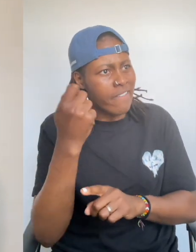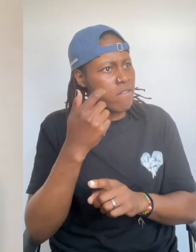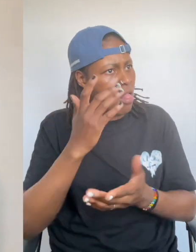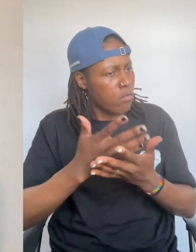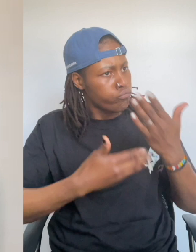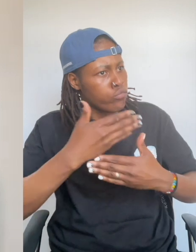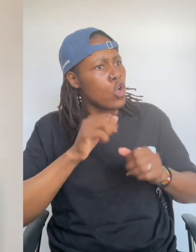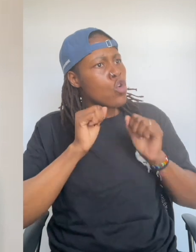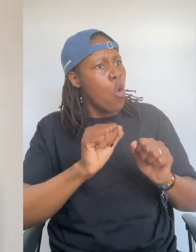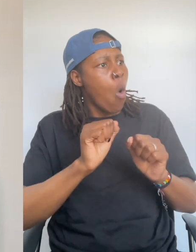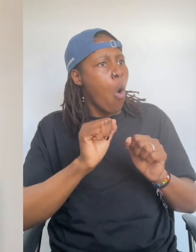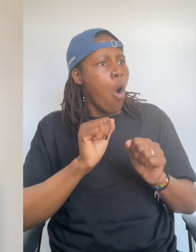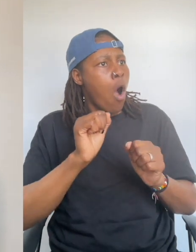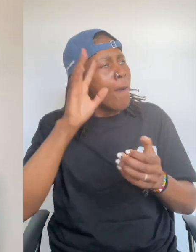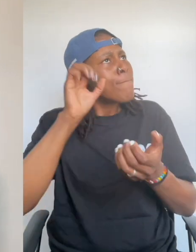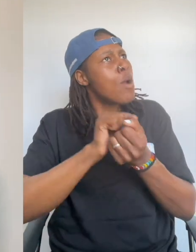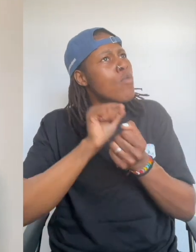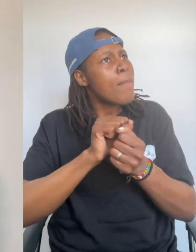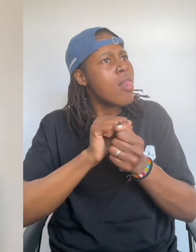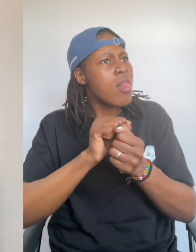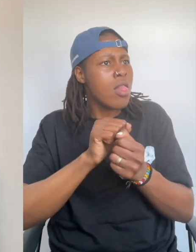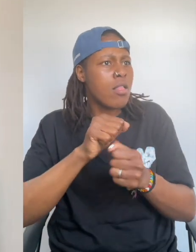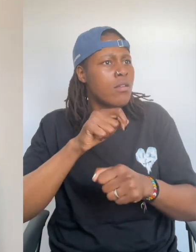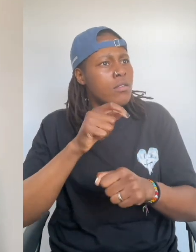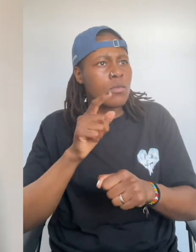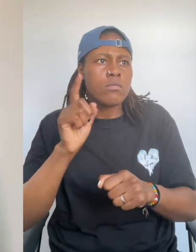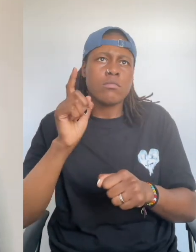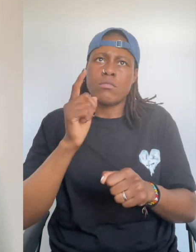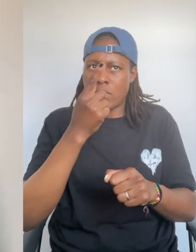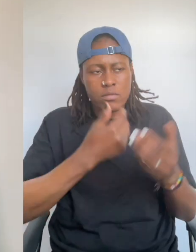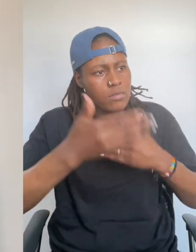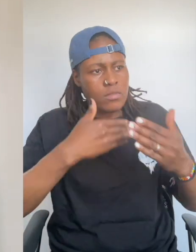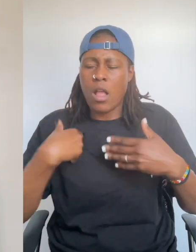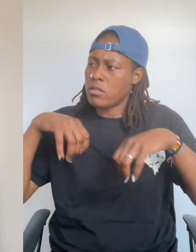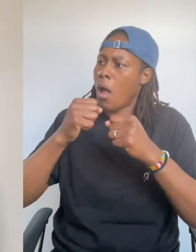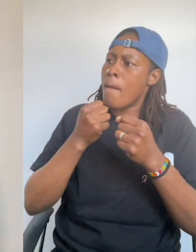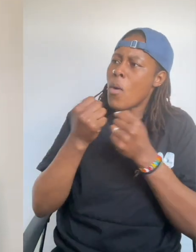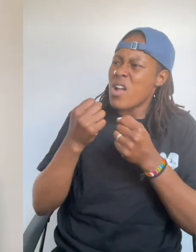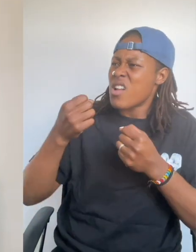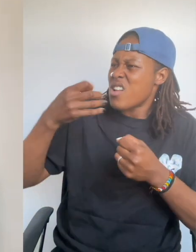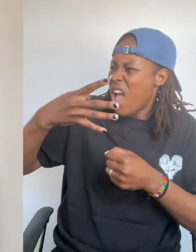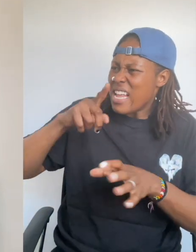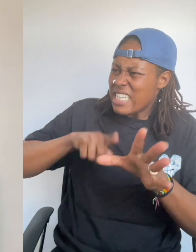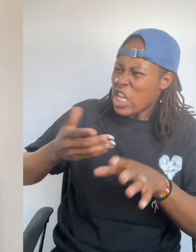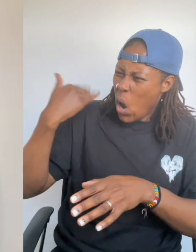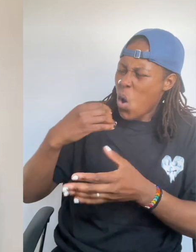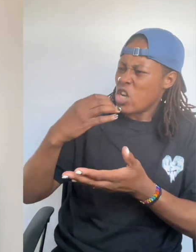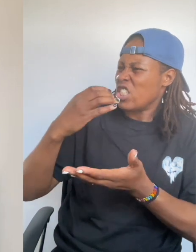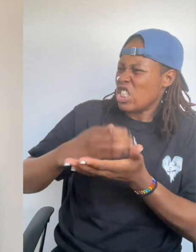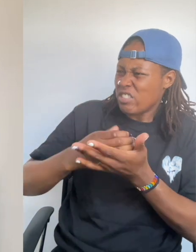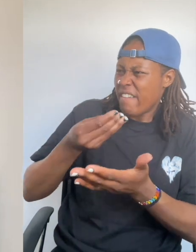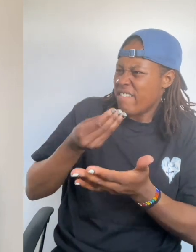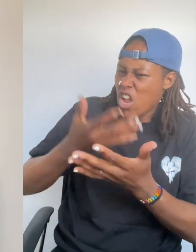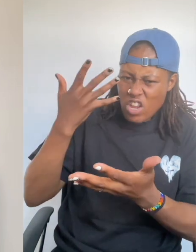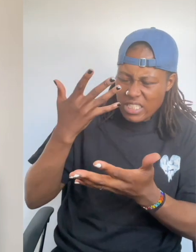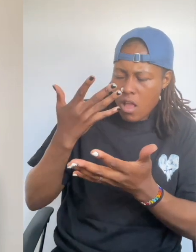far. Yeah. So I started boxing sort of, I think about 9 years ago. Again, just charity